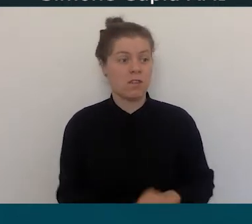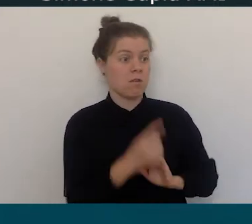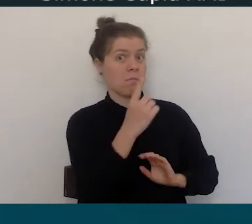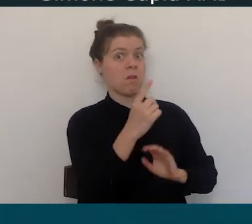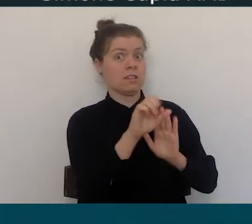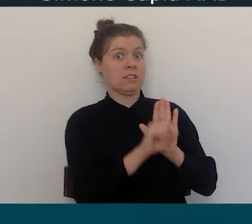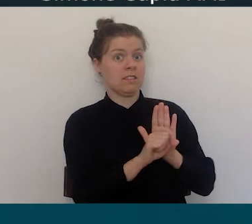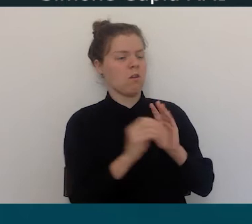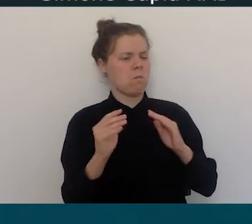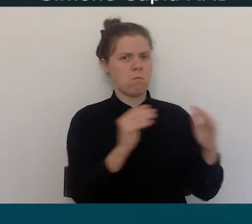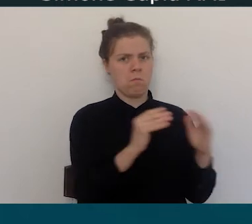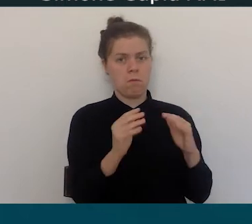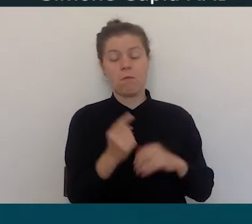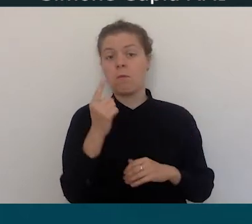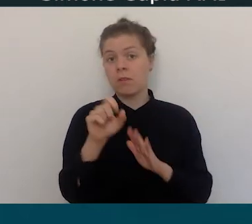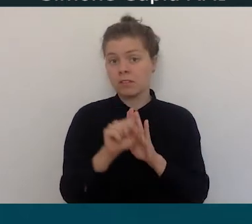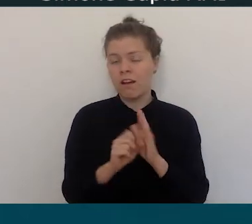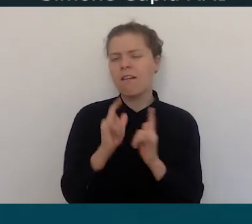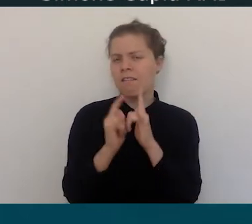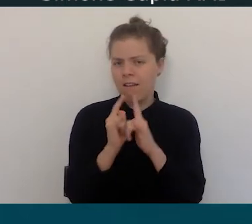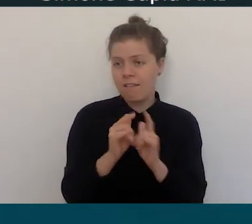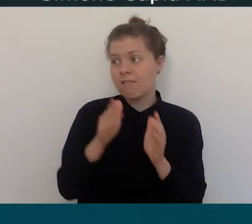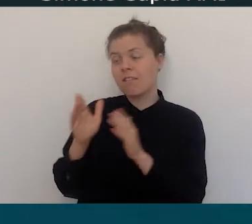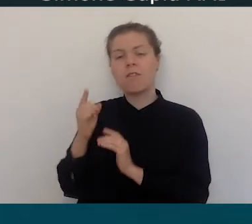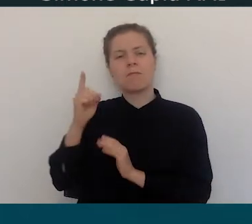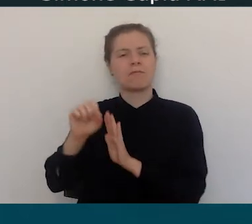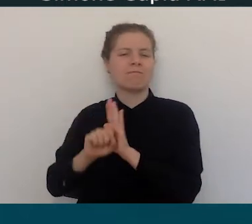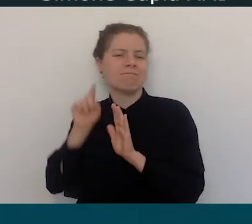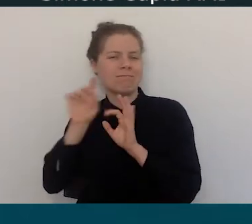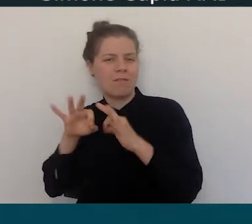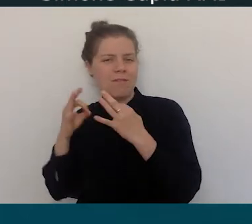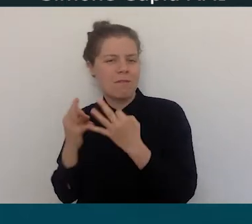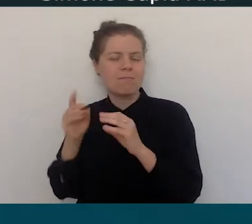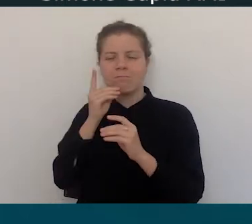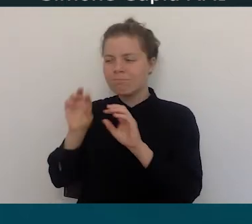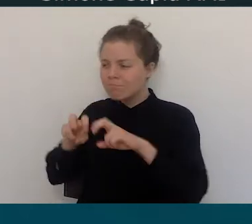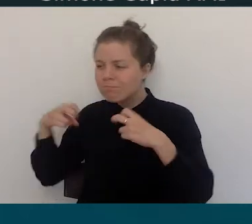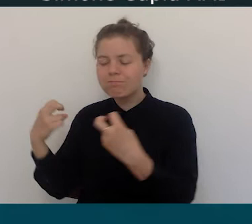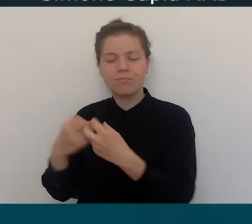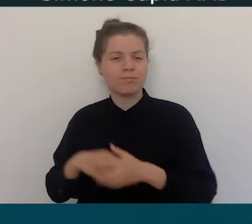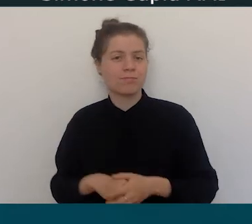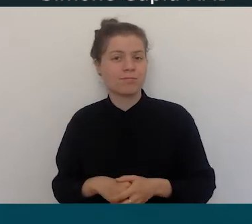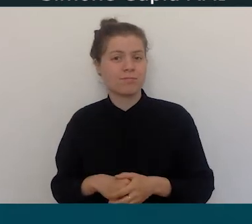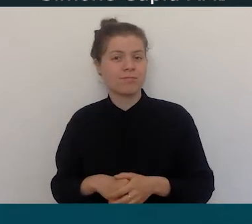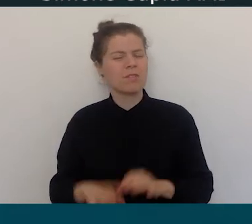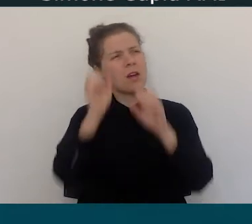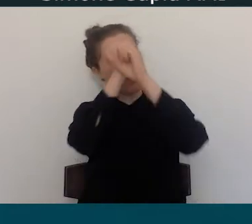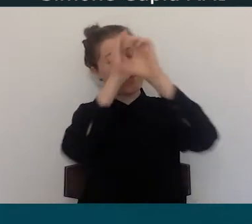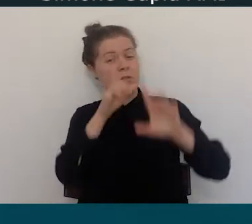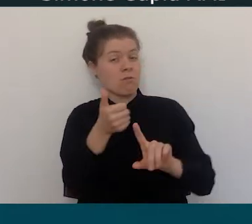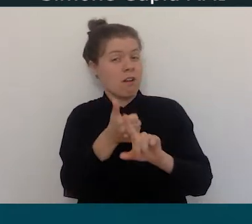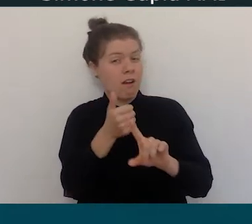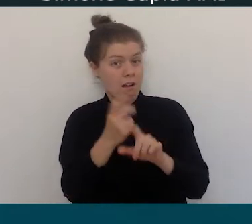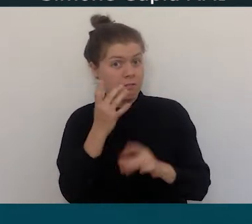is a love scene, and the other one is a family dinner scene. Now, as a sighted viewer, you would not watch those 3